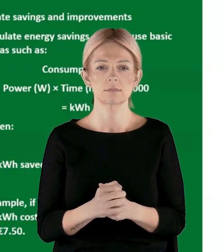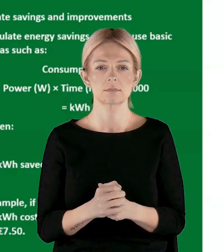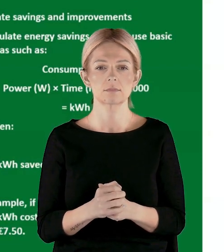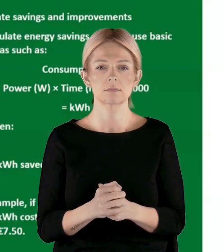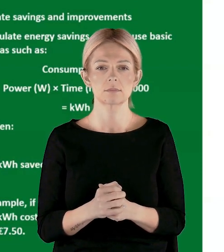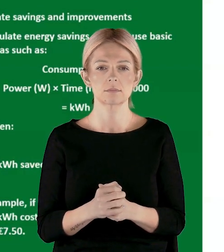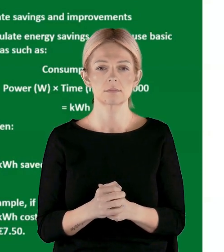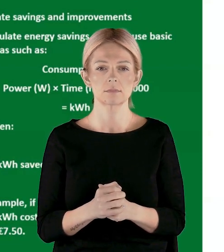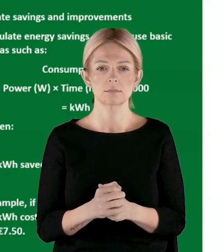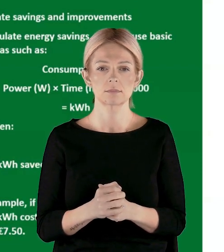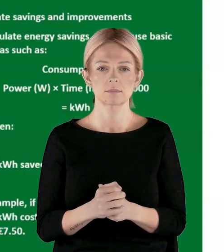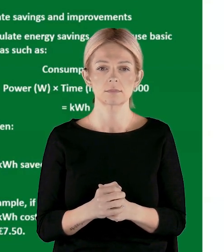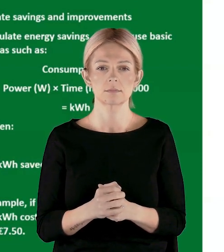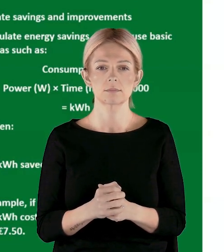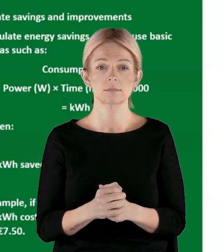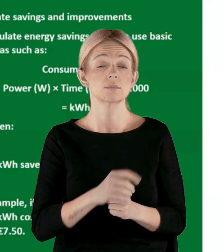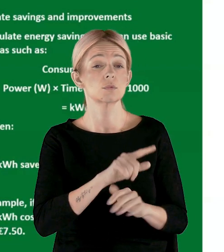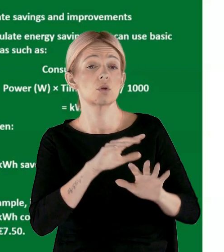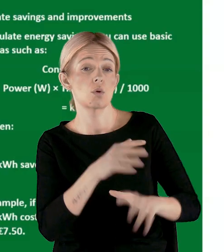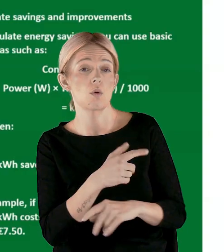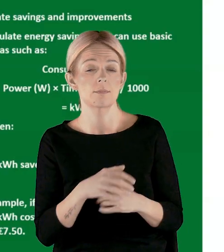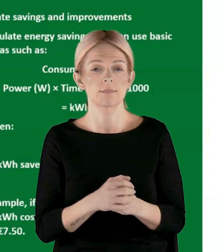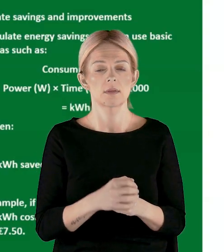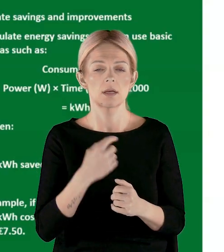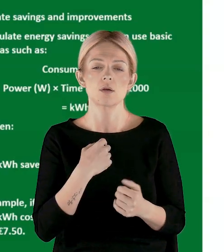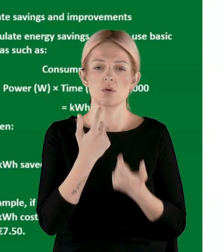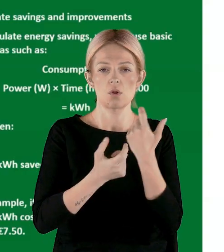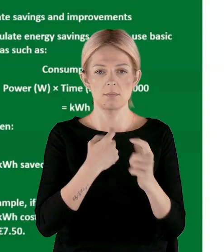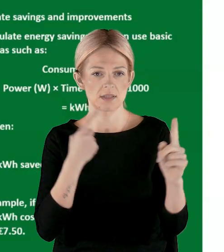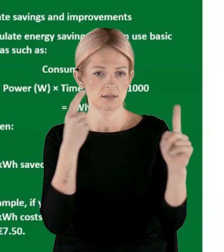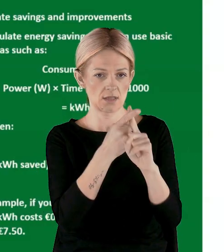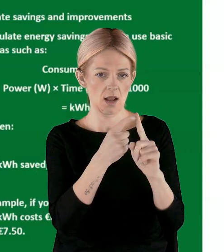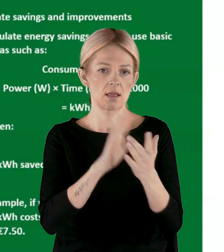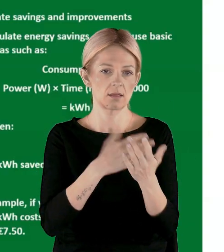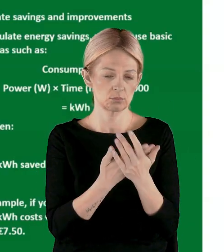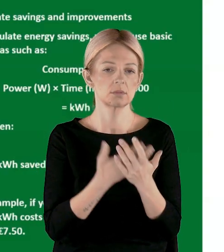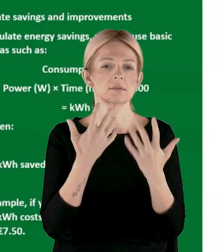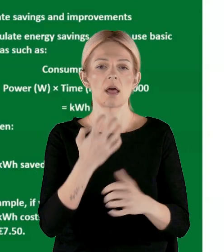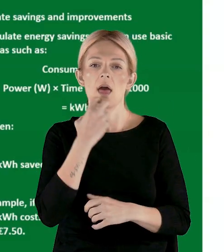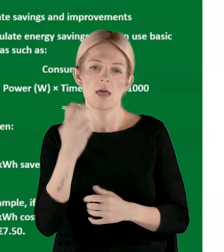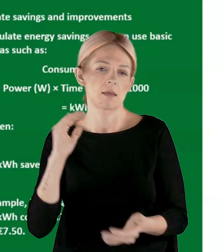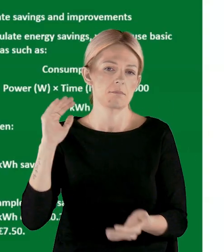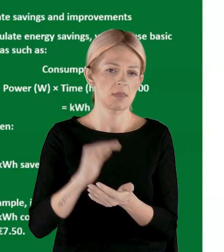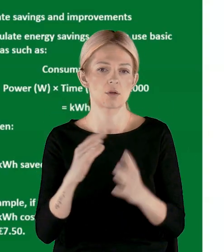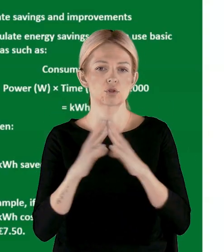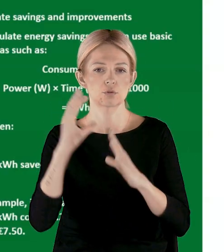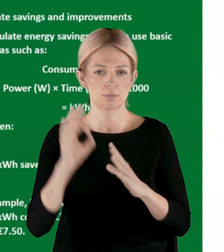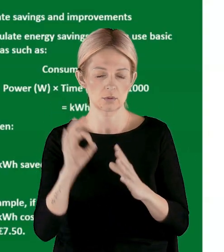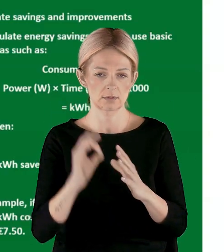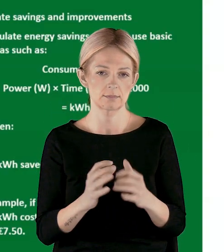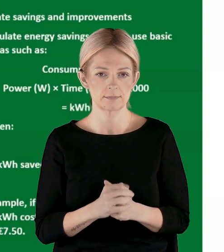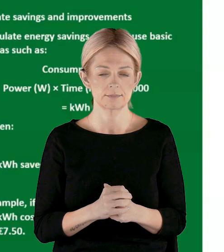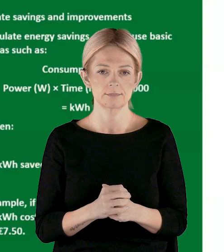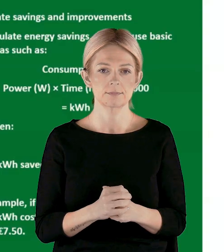amount of the 10%, we can put into practice practical actions. So for example,